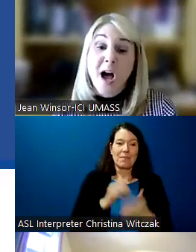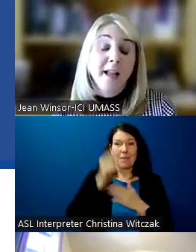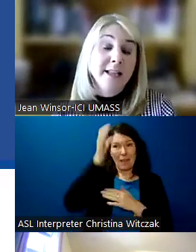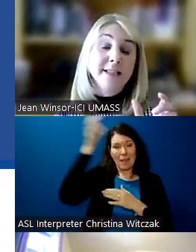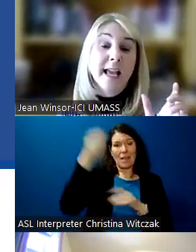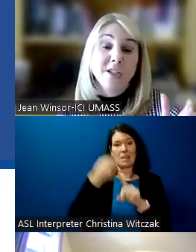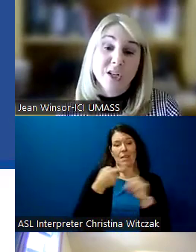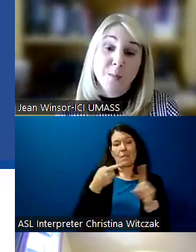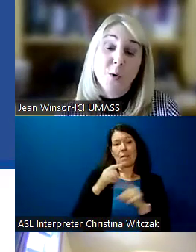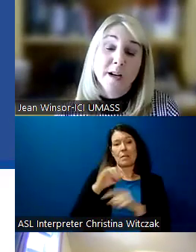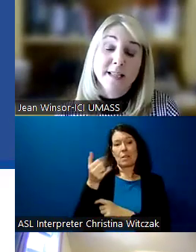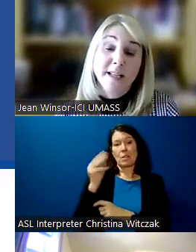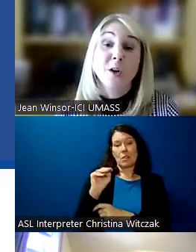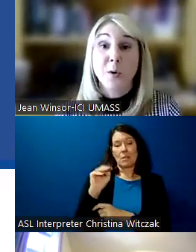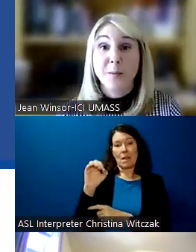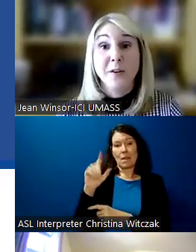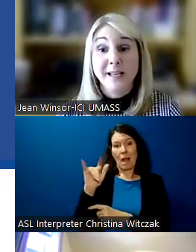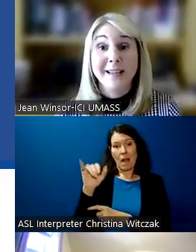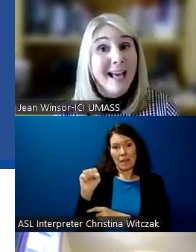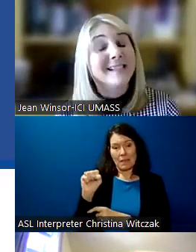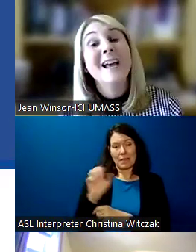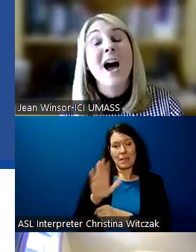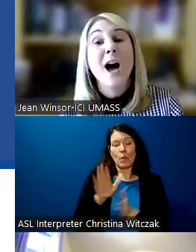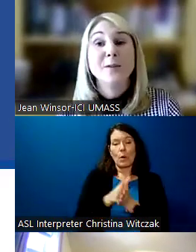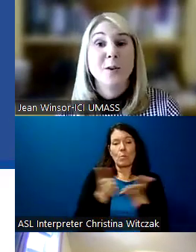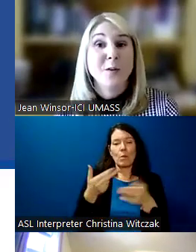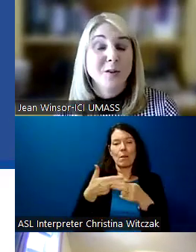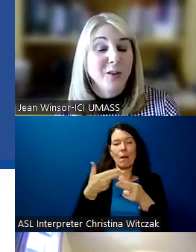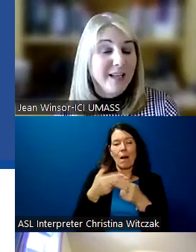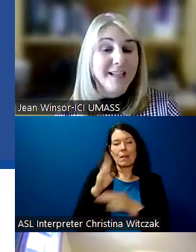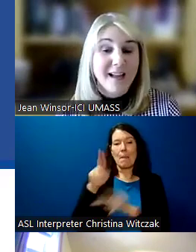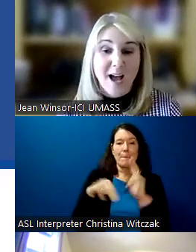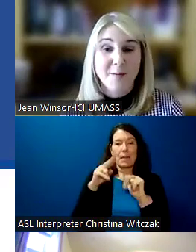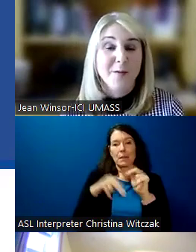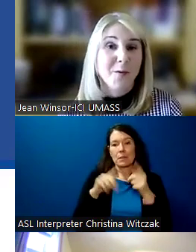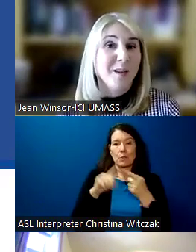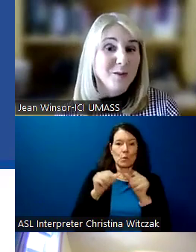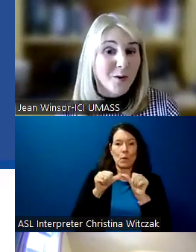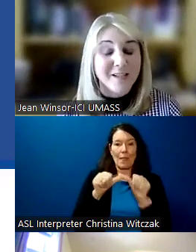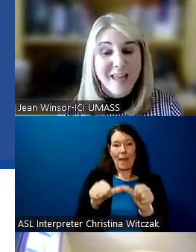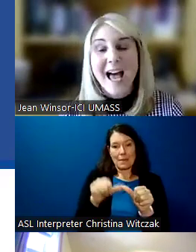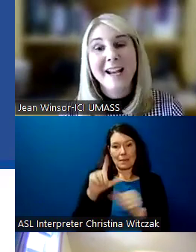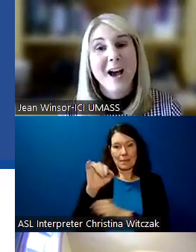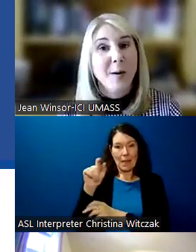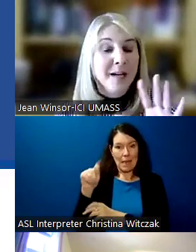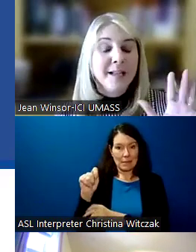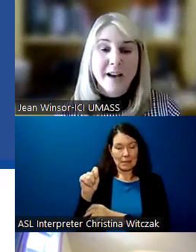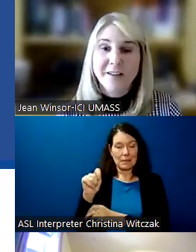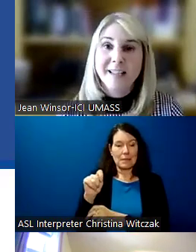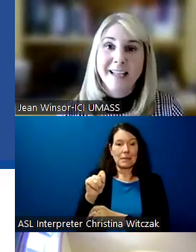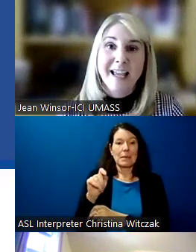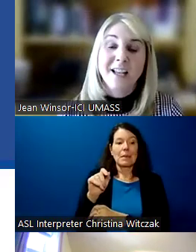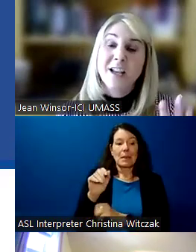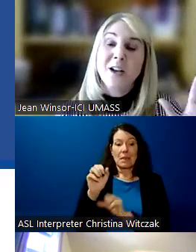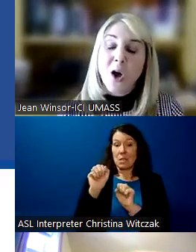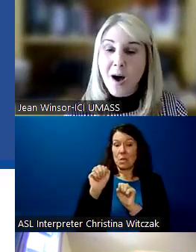Jim Collins and Jerry Porras in their book, Built to Last. So if you're looking for the source of that,